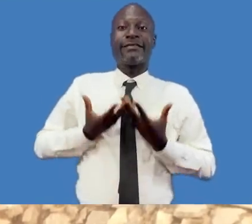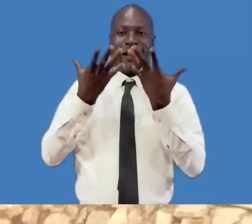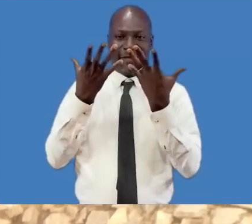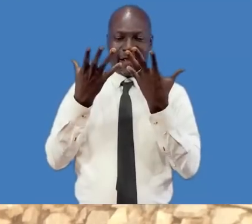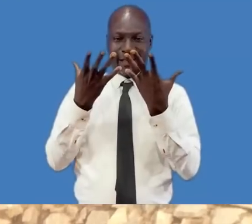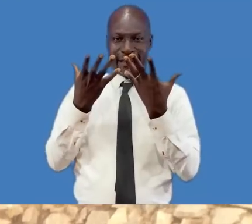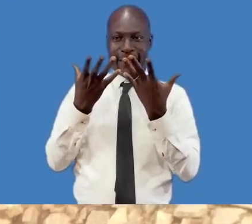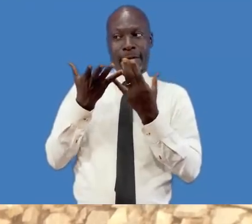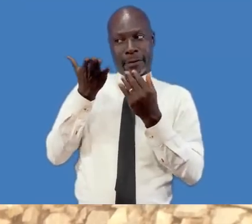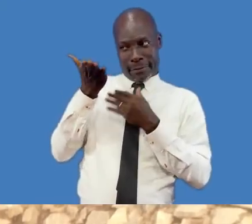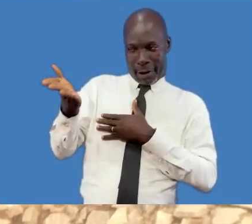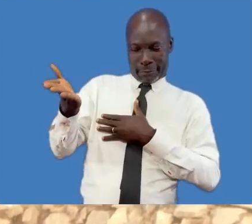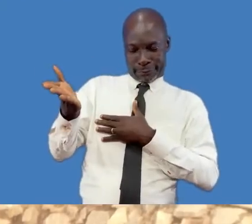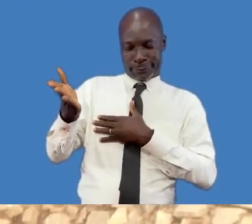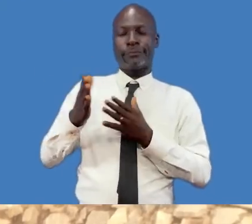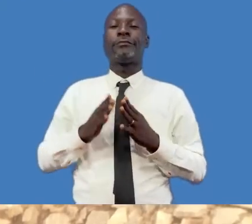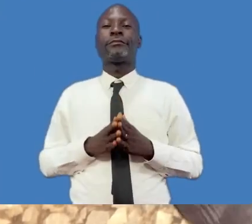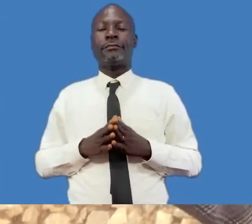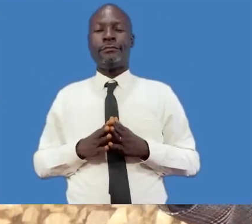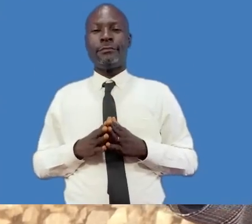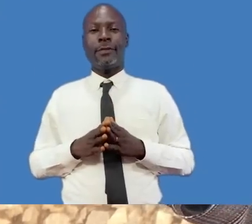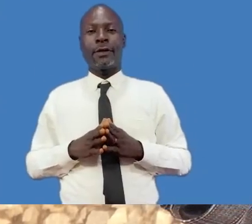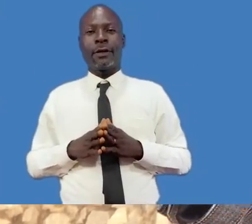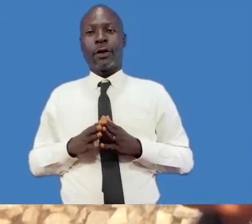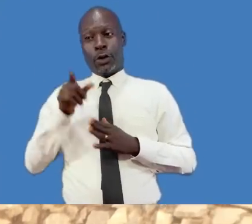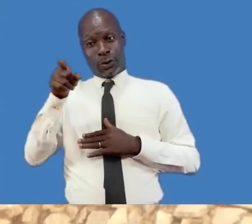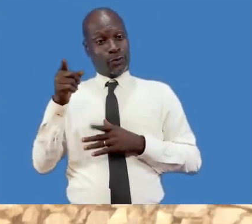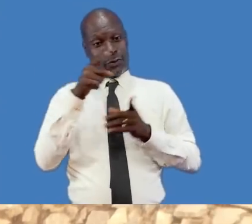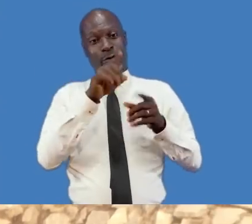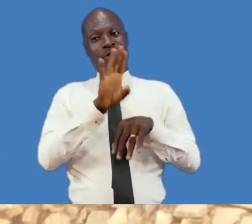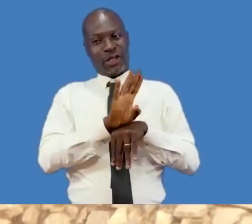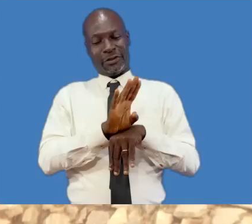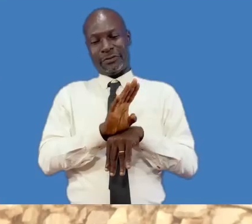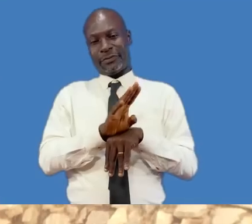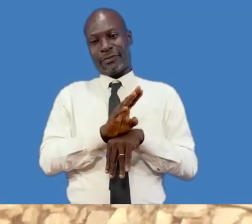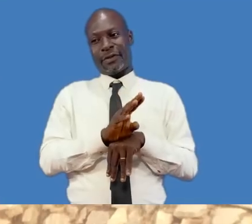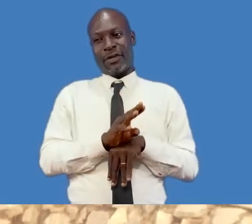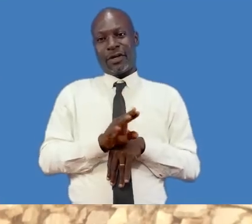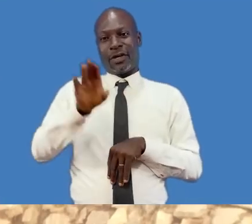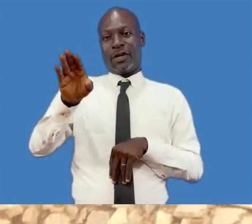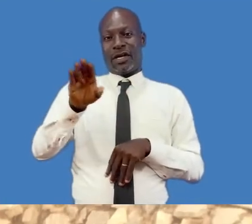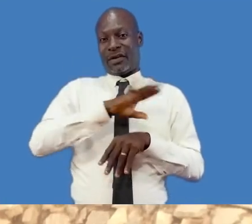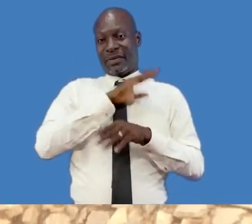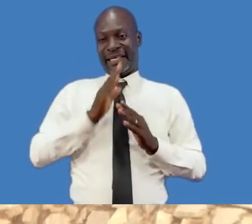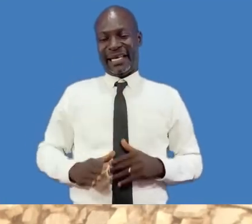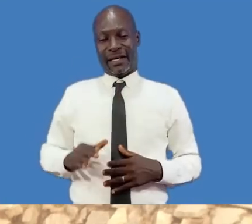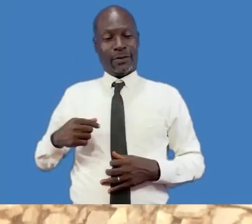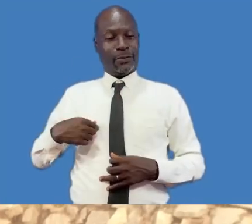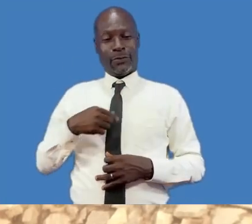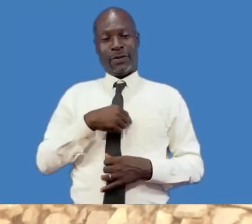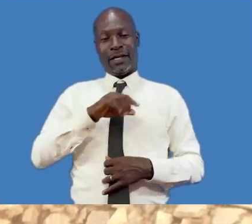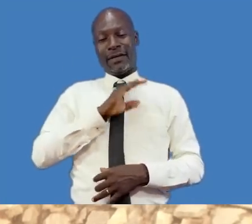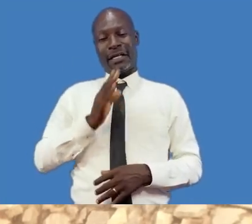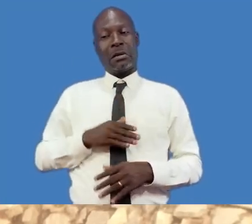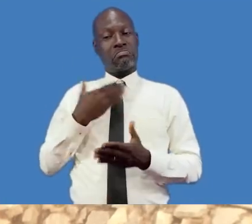sacrifice in the end of honor wakwa sorry o asori obi a oyo Kristo din yenye Kristo fo no